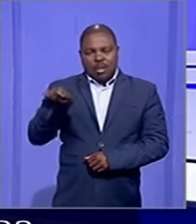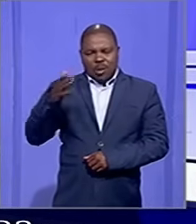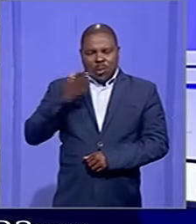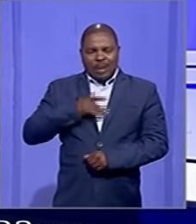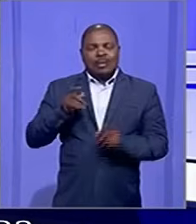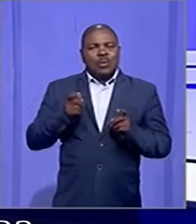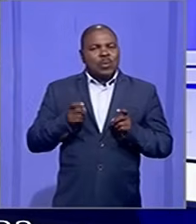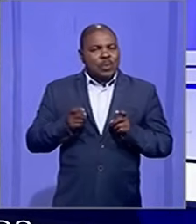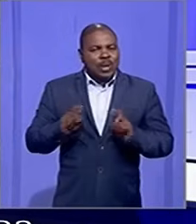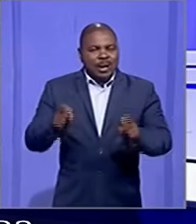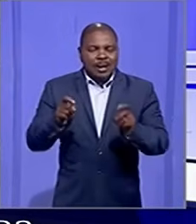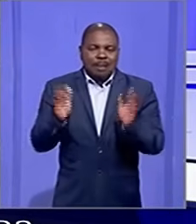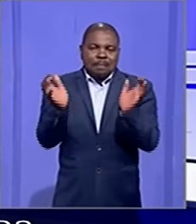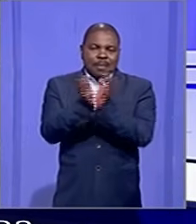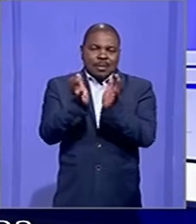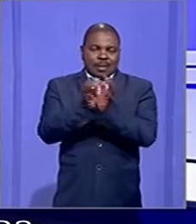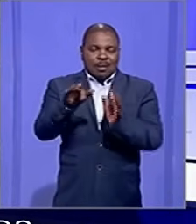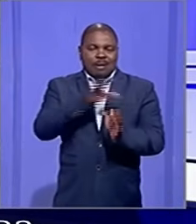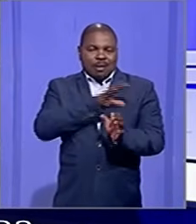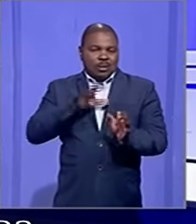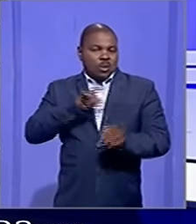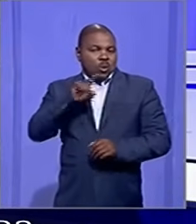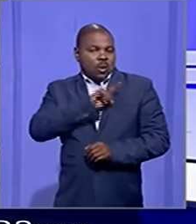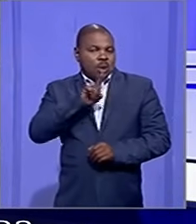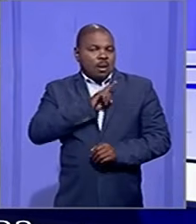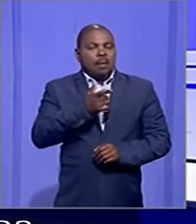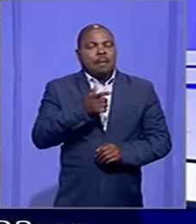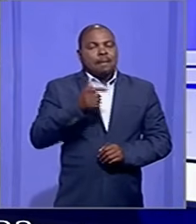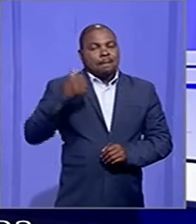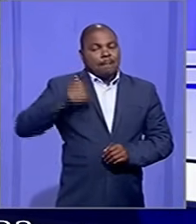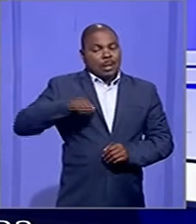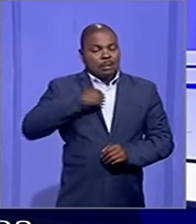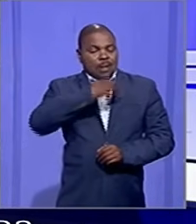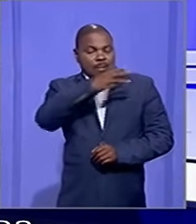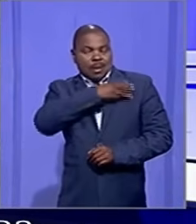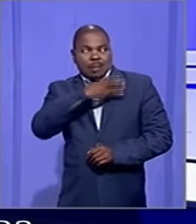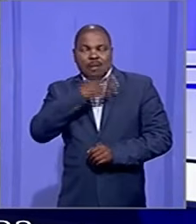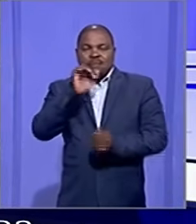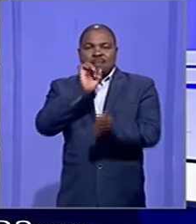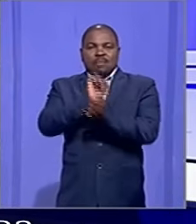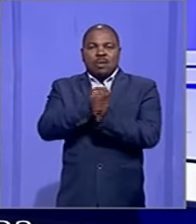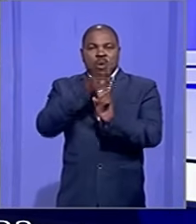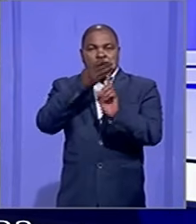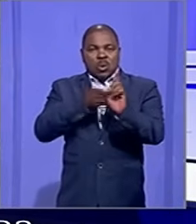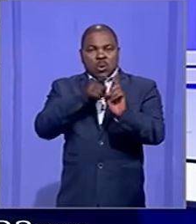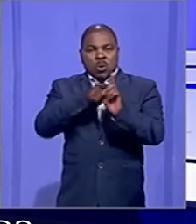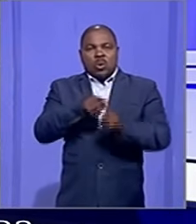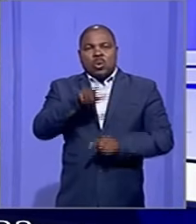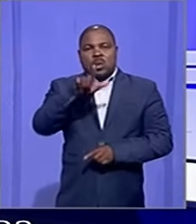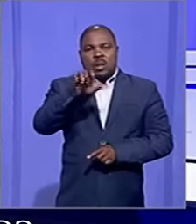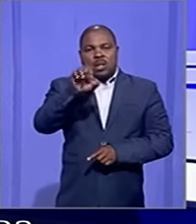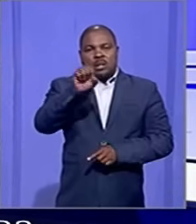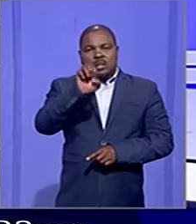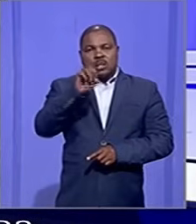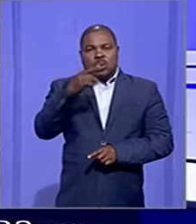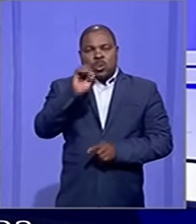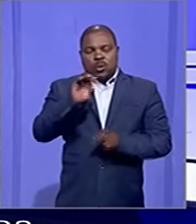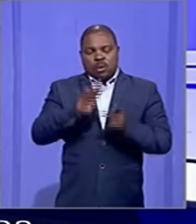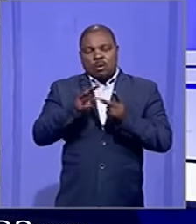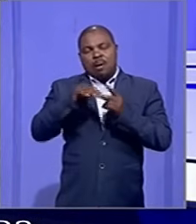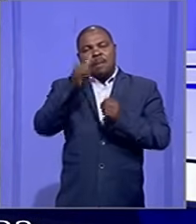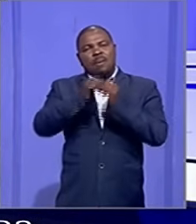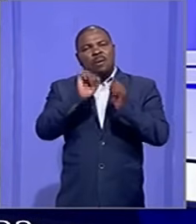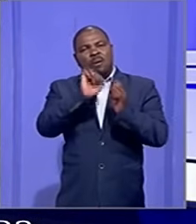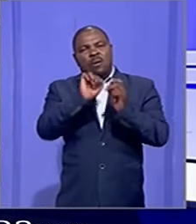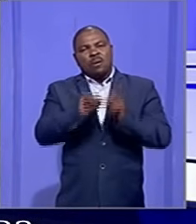ekgetha ya lekgotla la masepala go latela go golega ga molaodi wa masepala. Lesego Seametso le Mogolwane ke Lebogile Seametso ba golegile